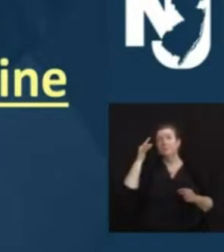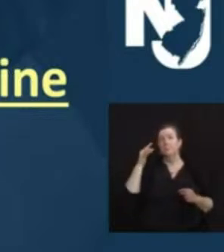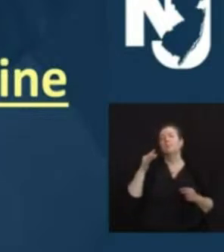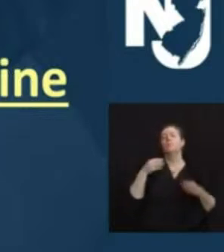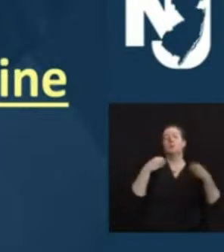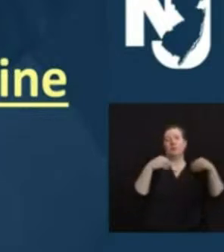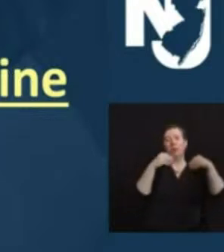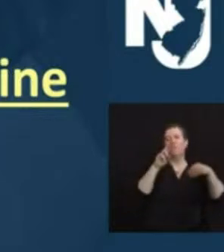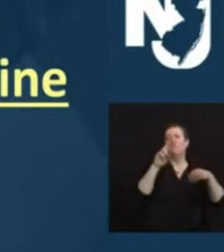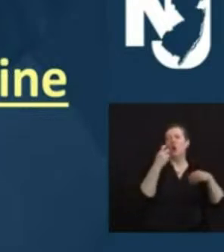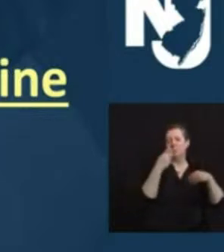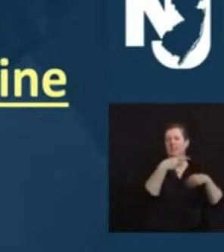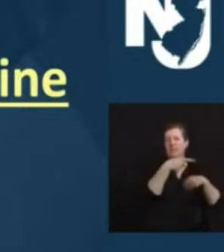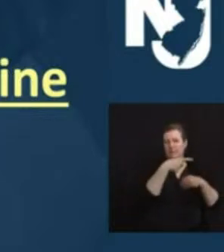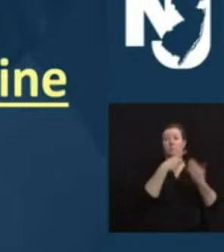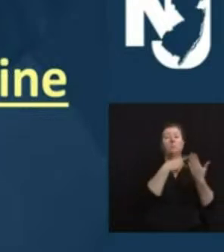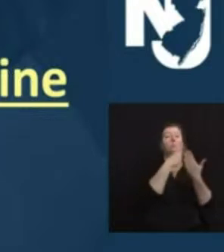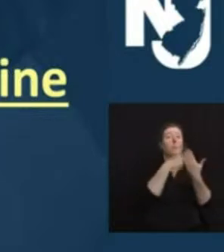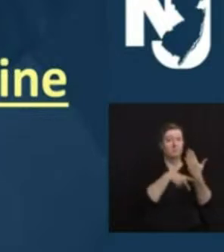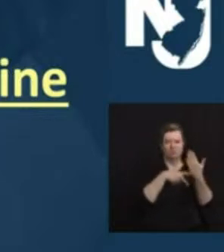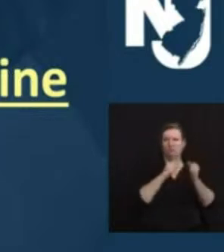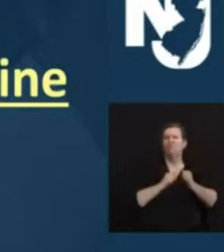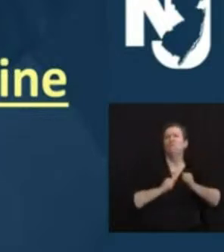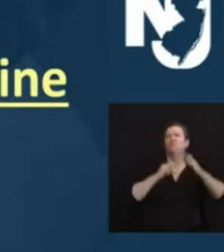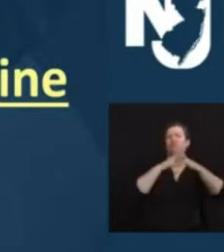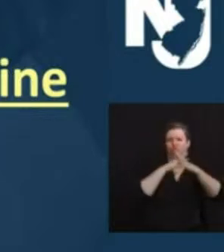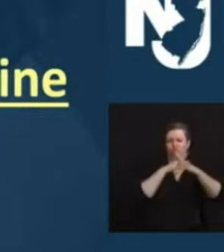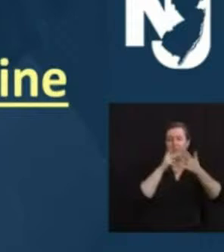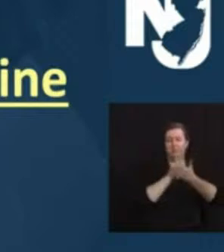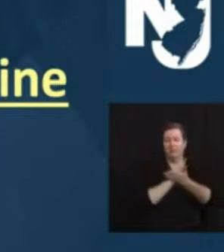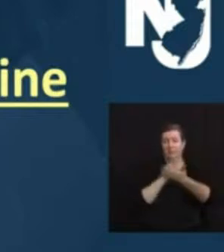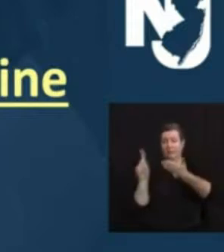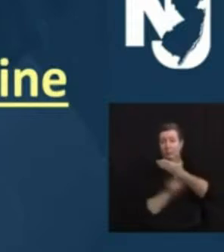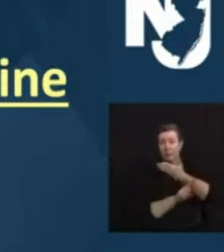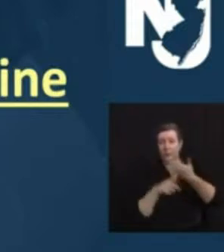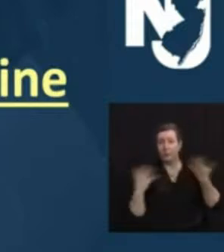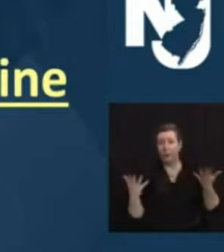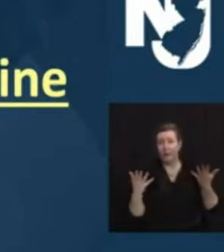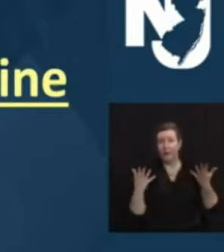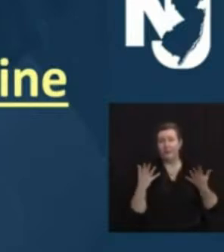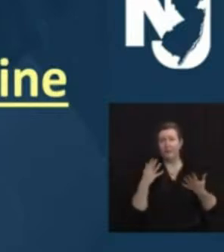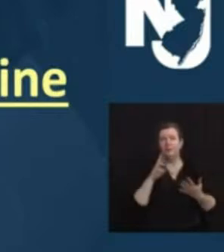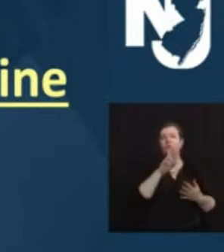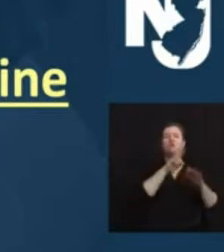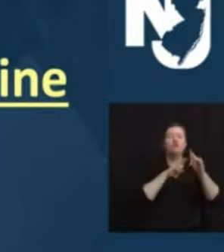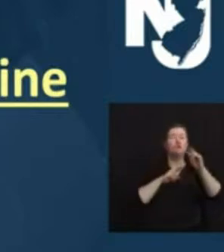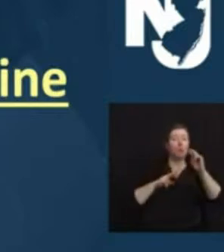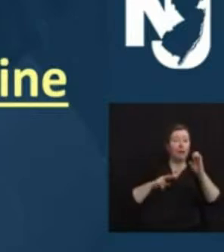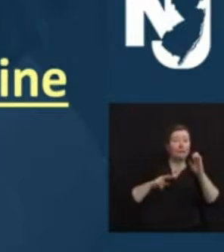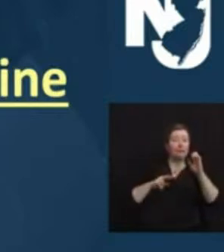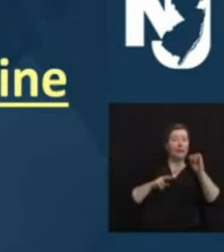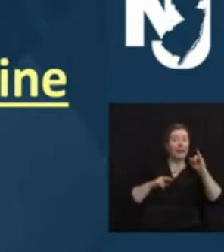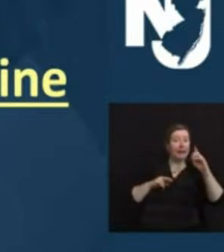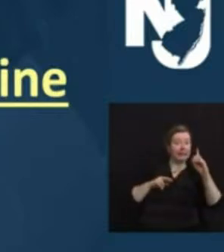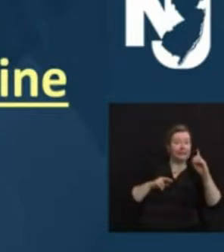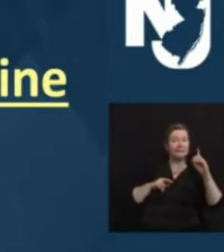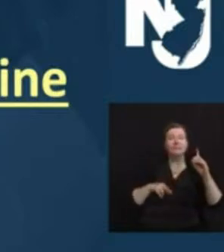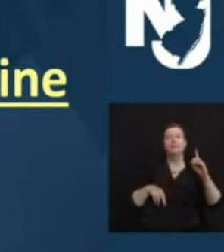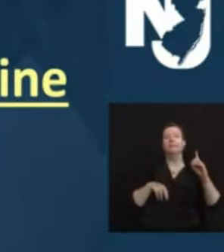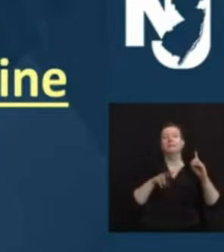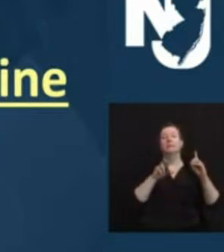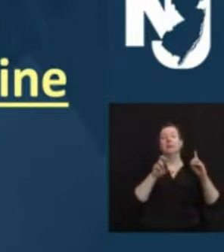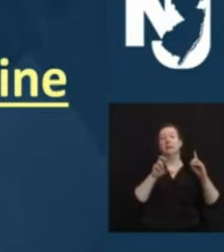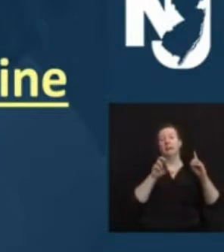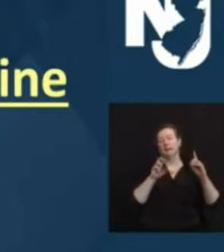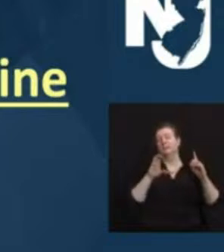week through our continued partnership, in this case with Rite Aid and CVS. Since most Americans live within 5 miles of a